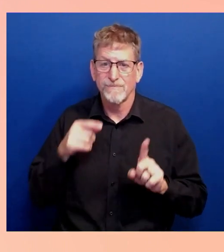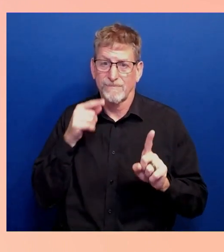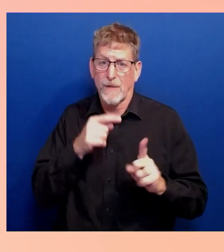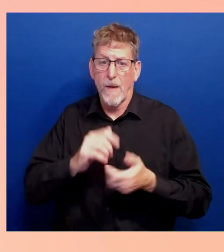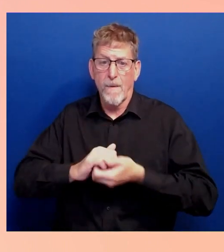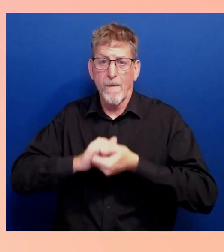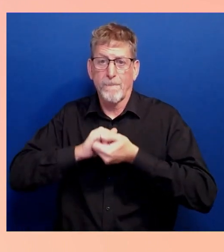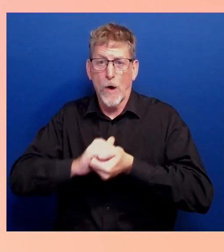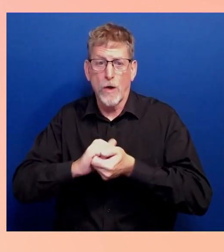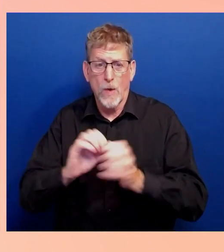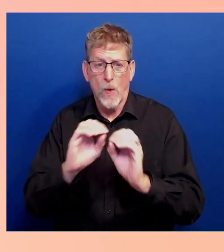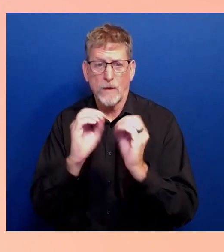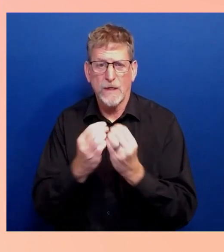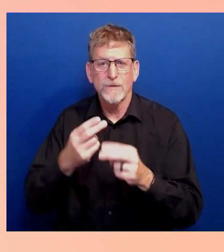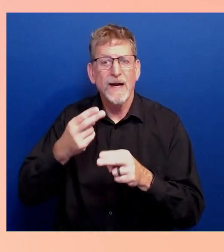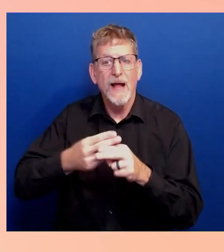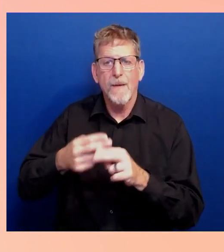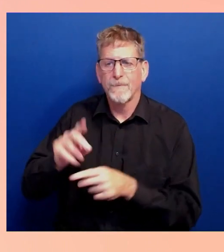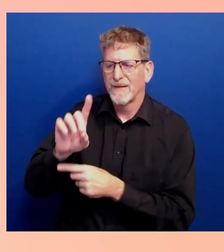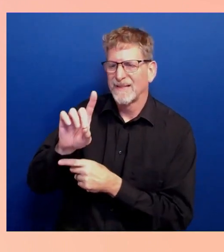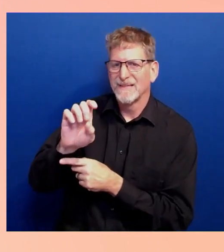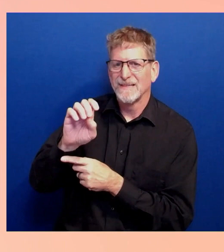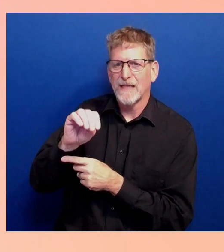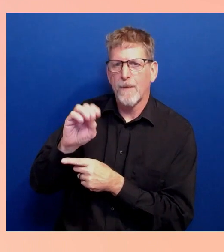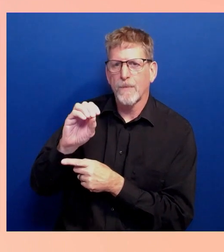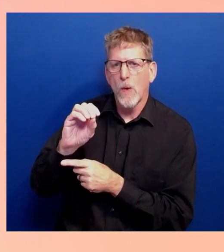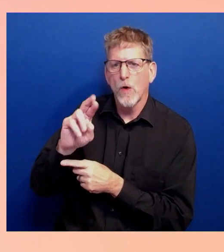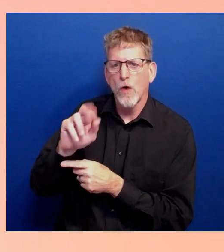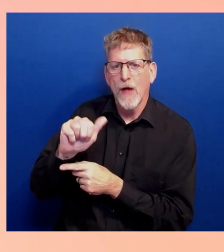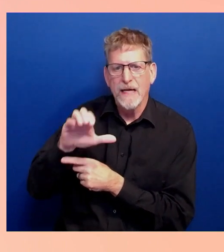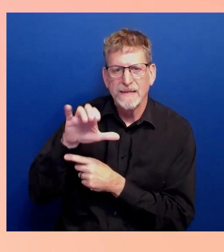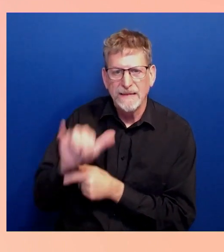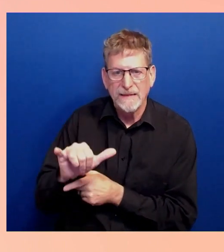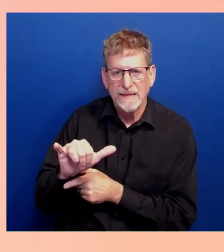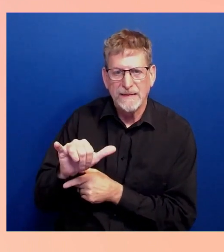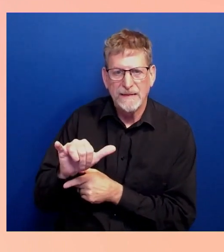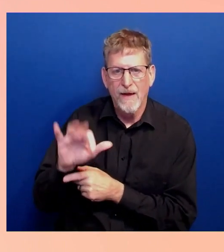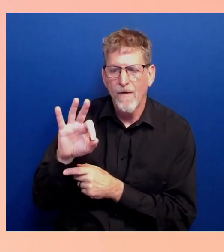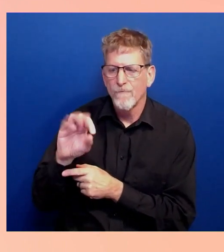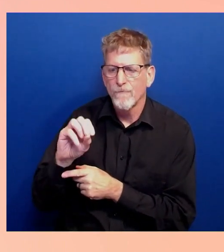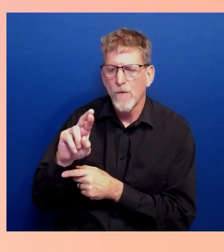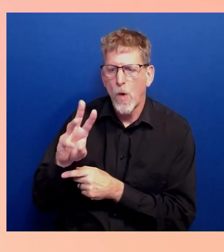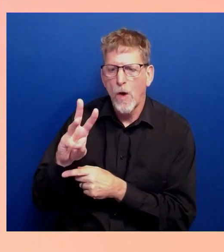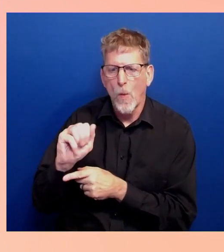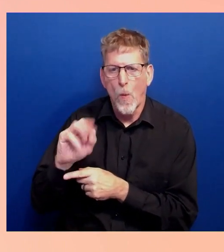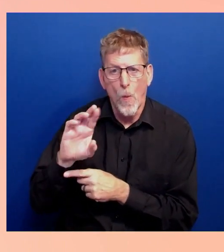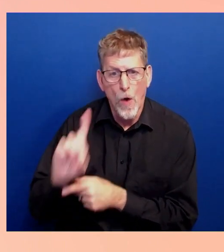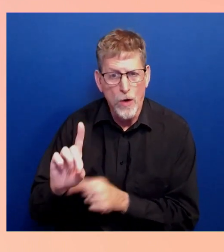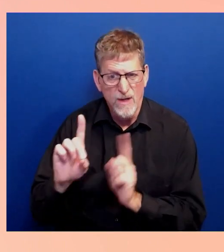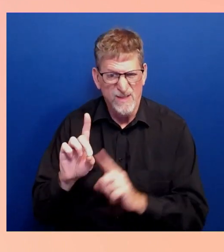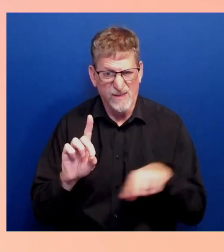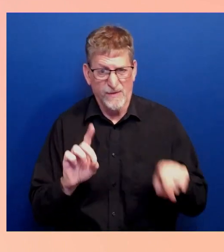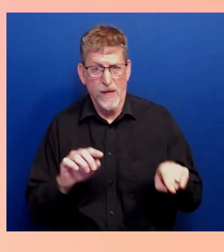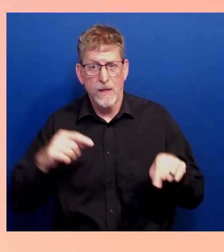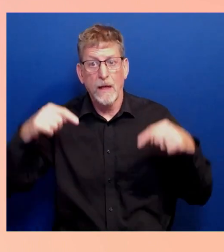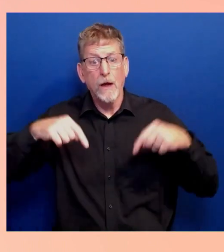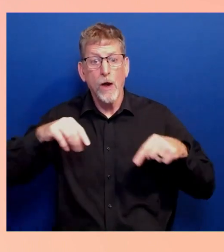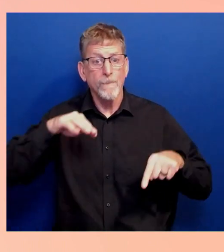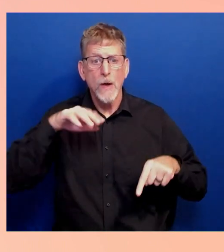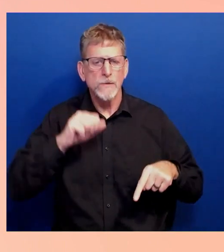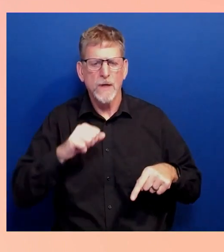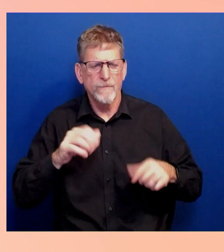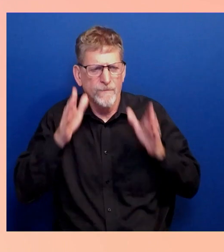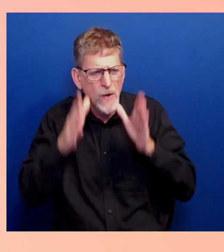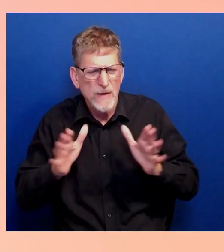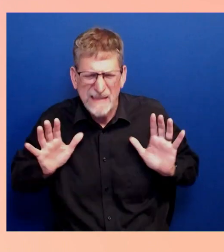Democracy Forward here at Microsoft, is voting and making sure that everyone, and everyone means everyone